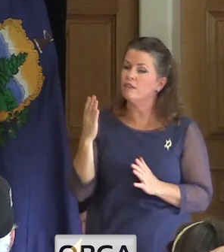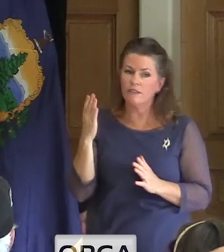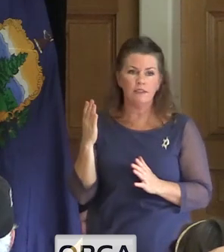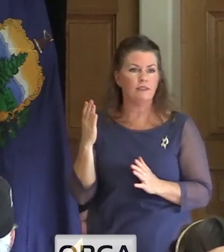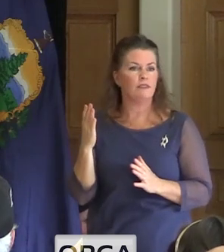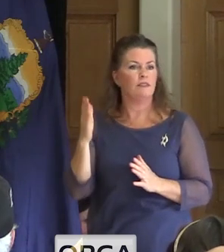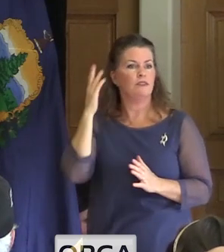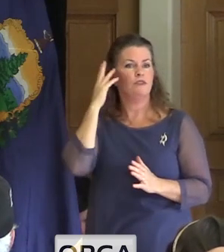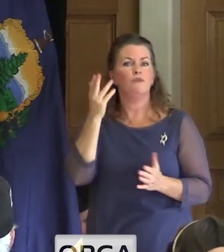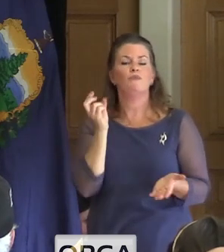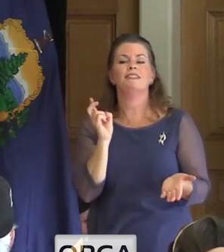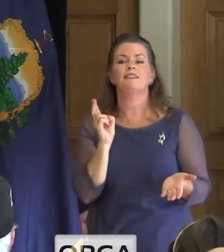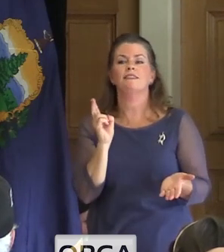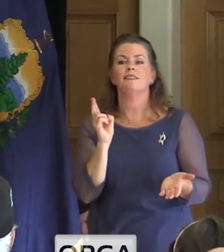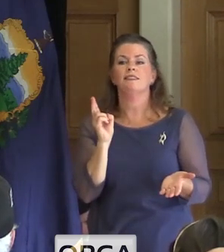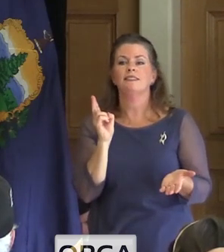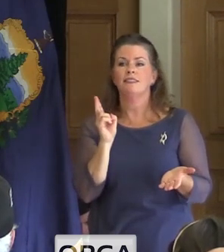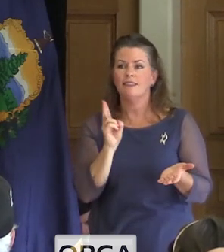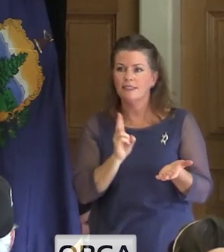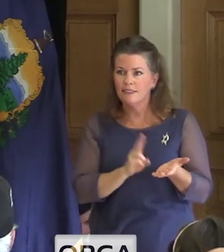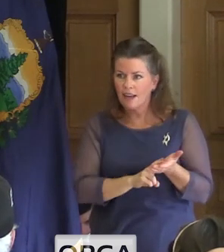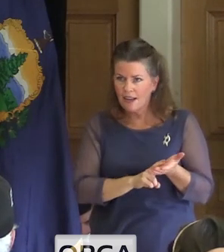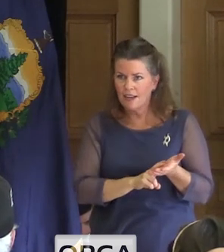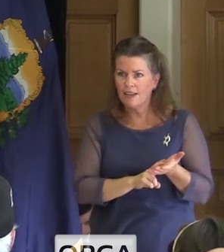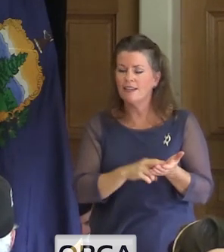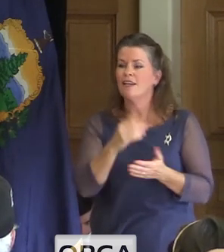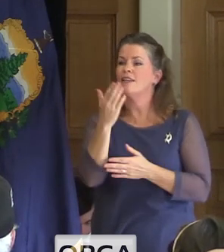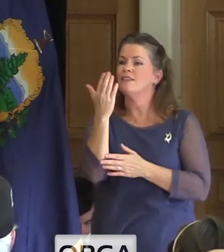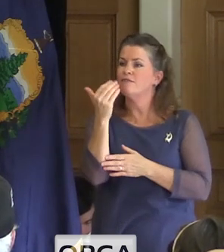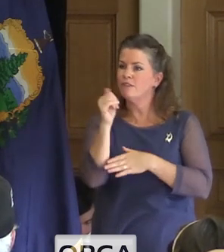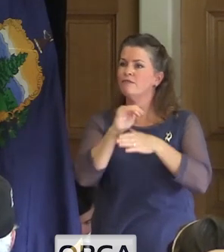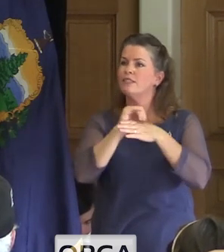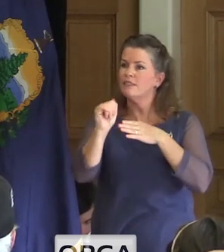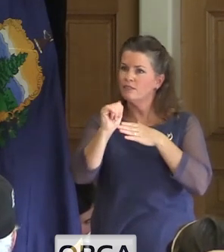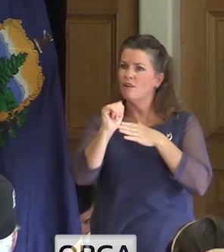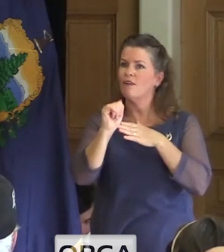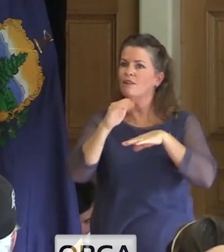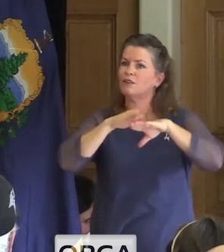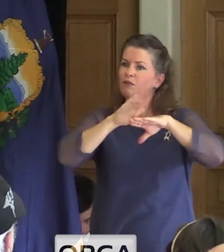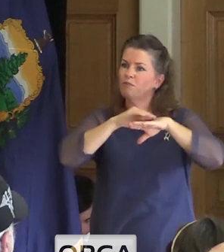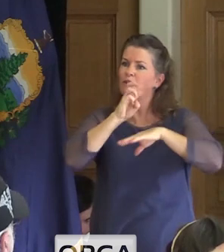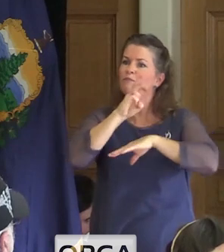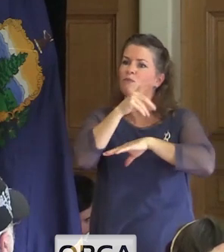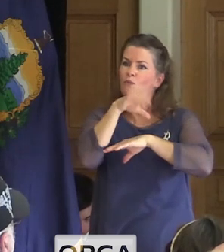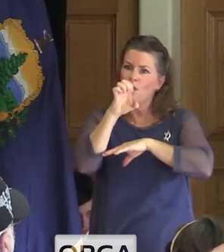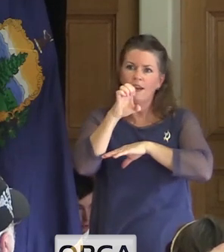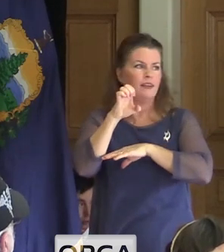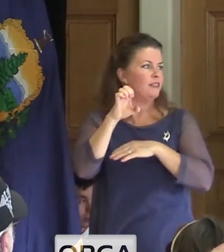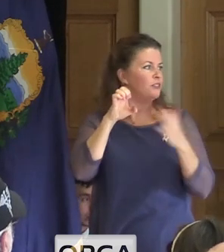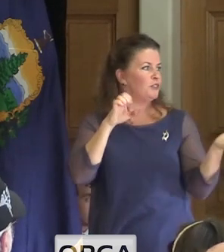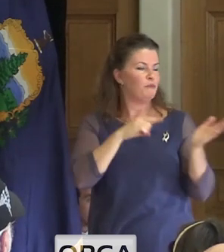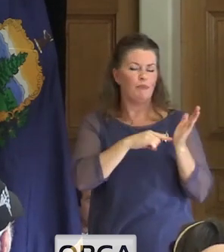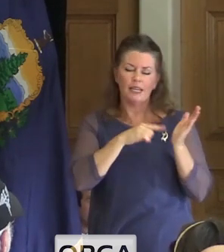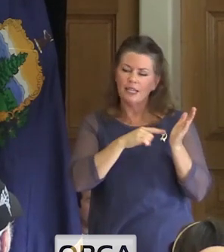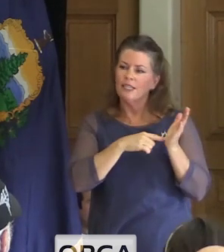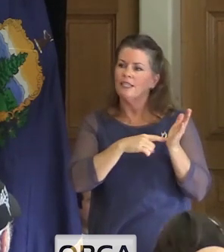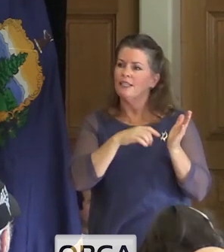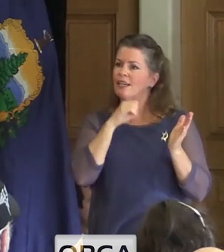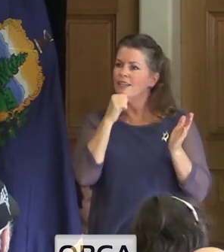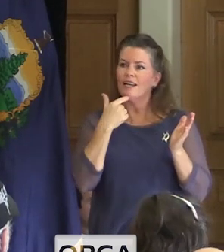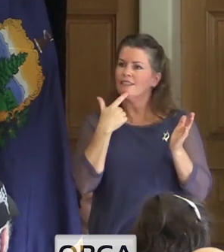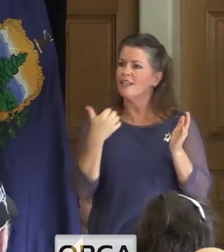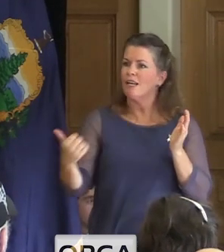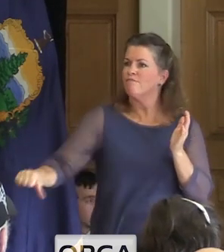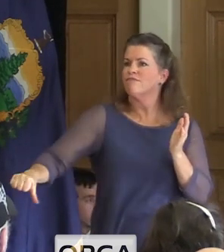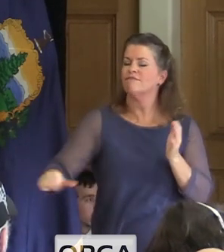will sign the $15 an hour minimum wage bill passed by the legislature and not veto it.